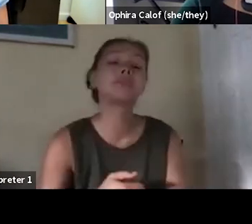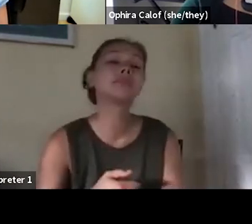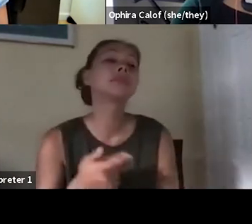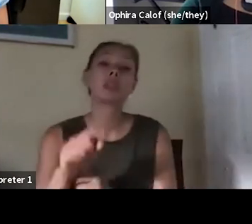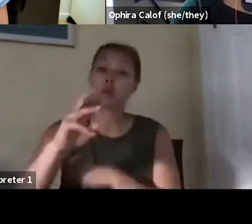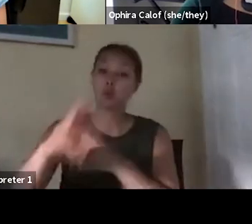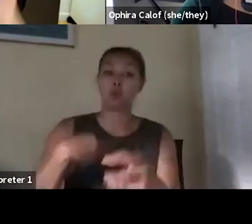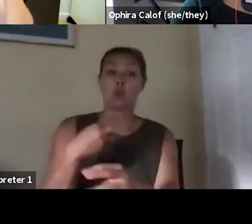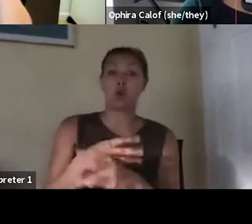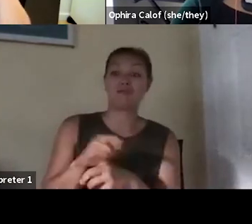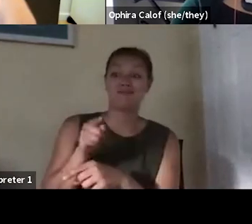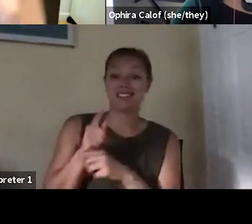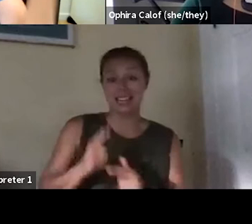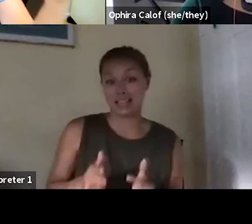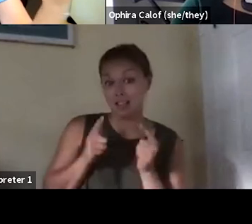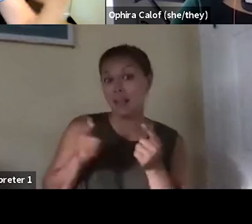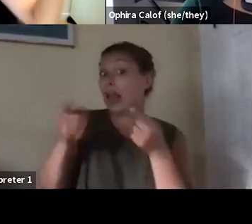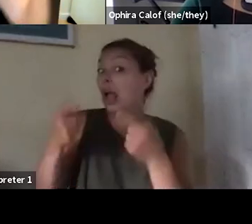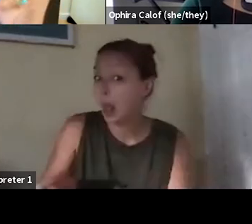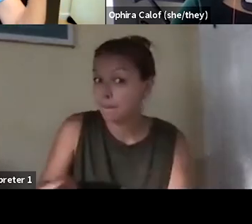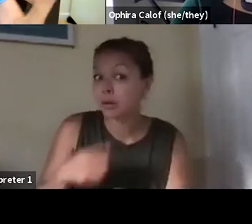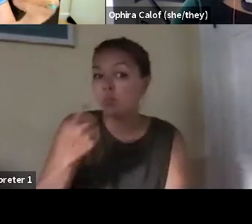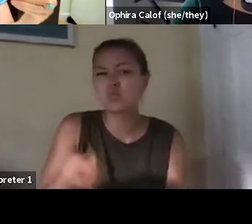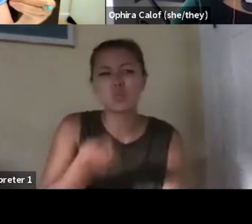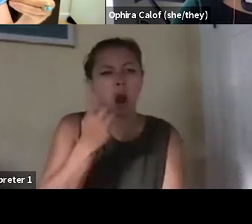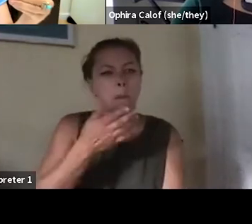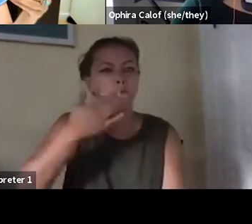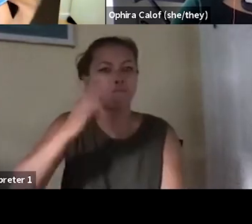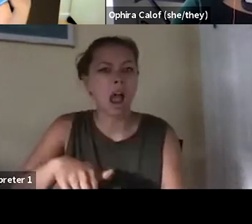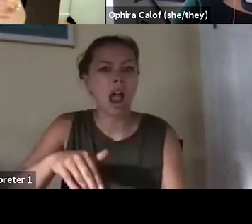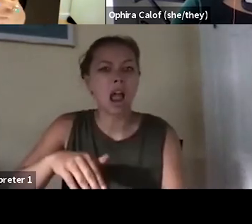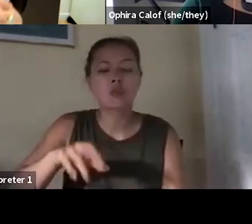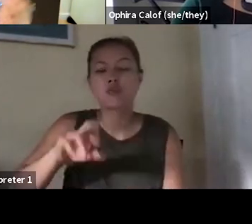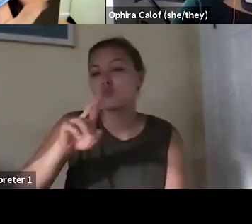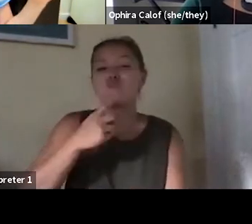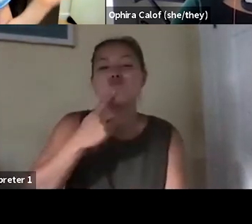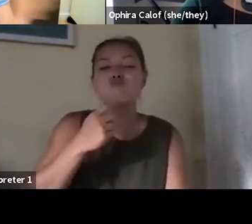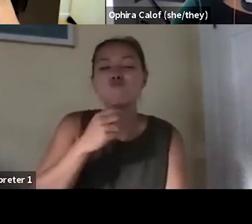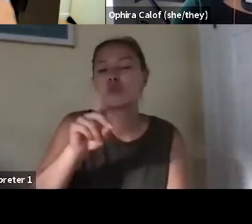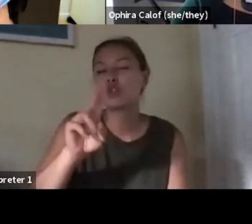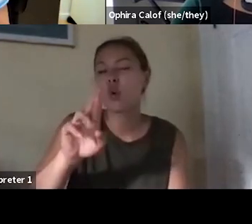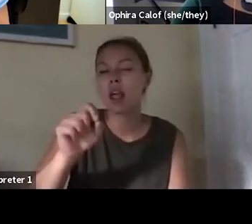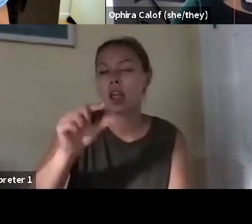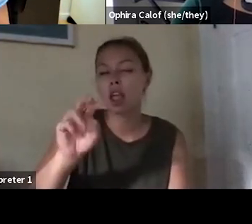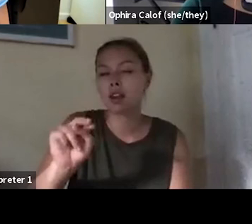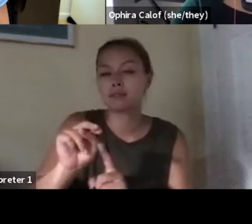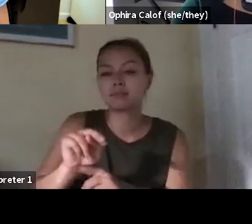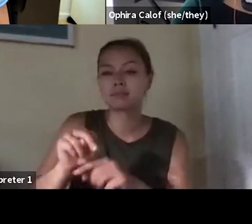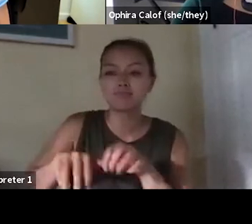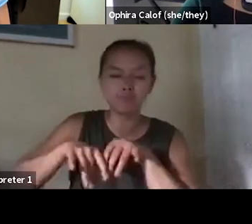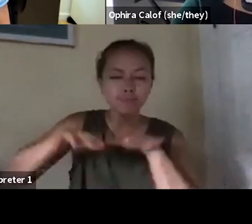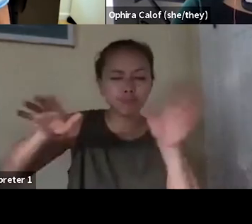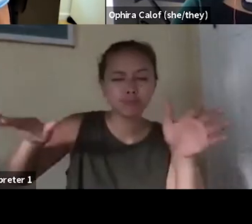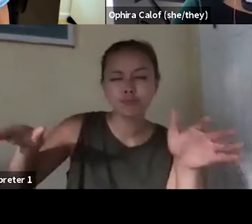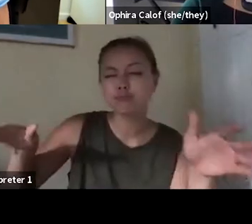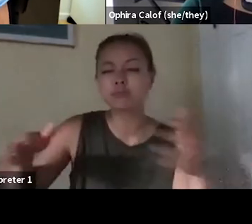so Cedric's greater mission is to find this red dragon and help bring all the villains back into fairy